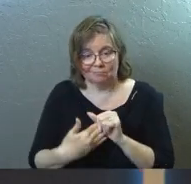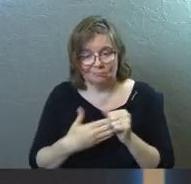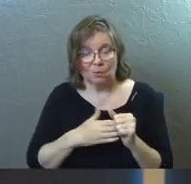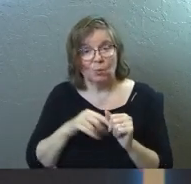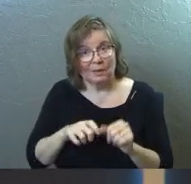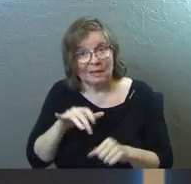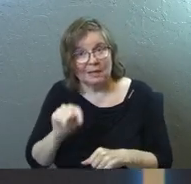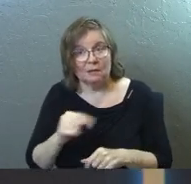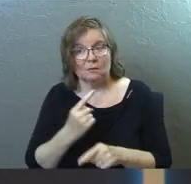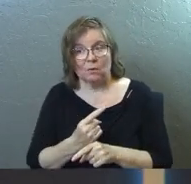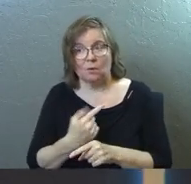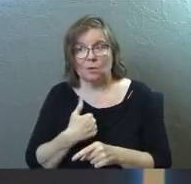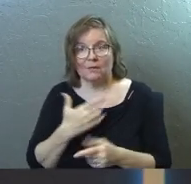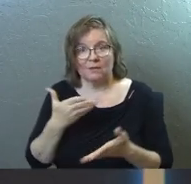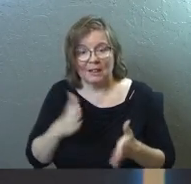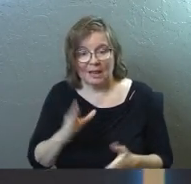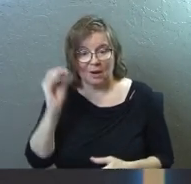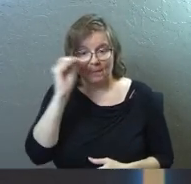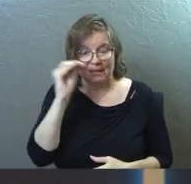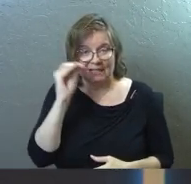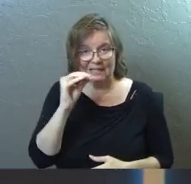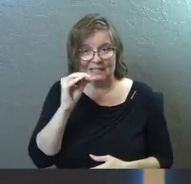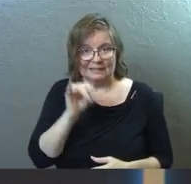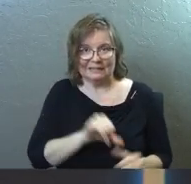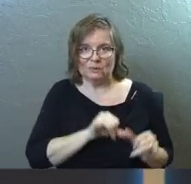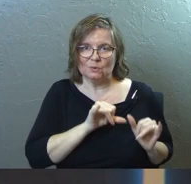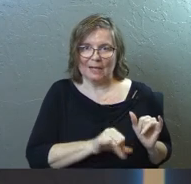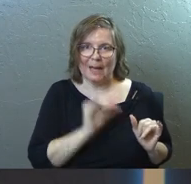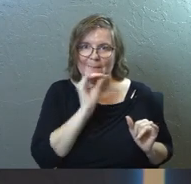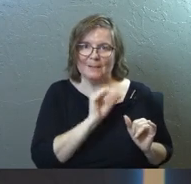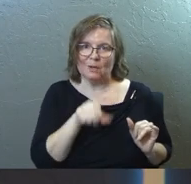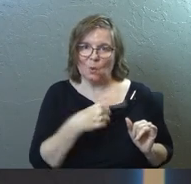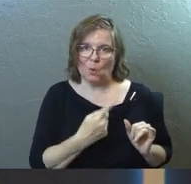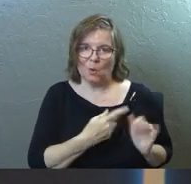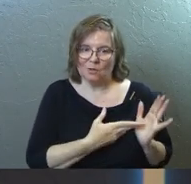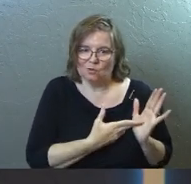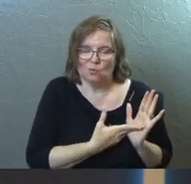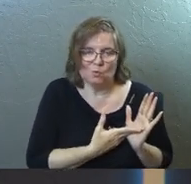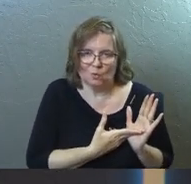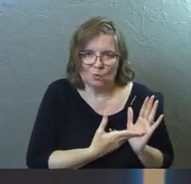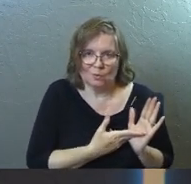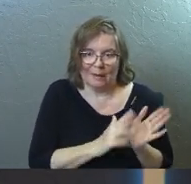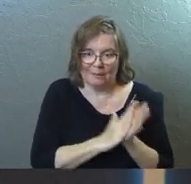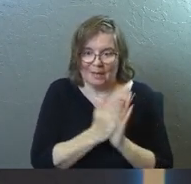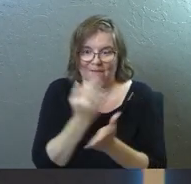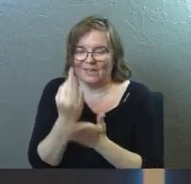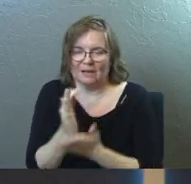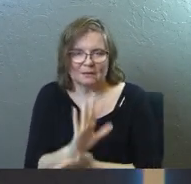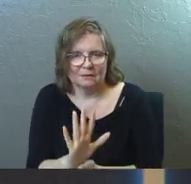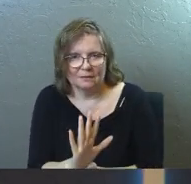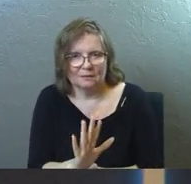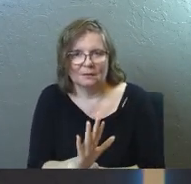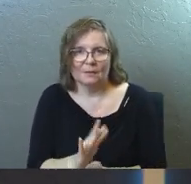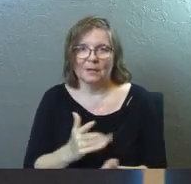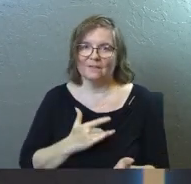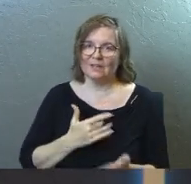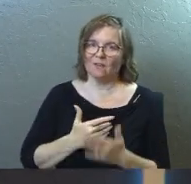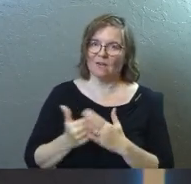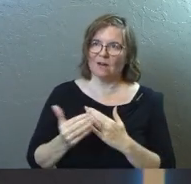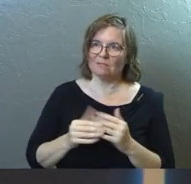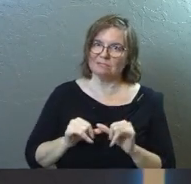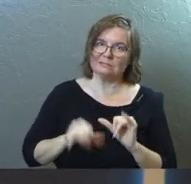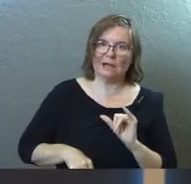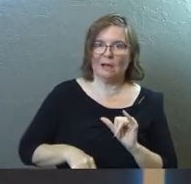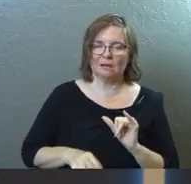And we need it, right? We have to let our opinions stay opinions and stop crowbarring them into facts because it feels comfortable, it feels